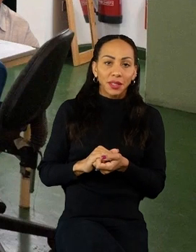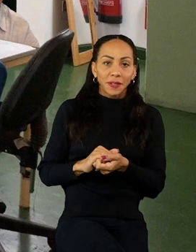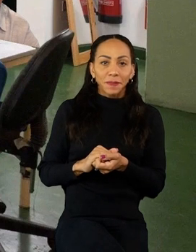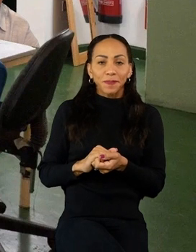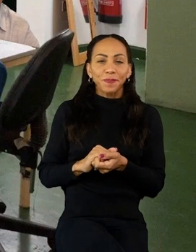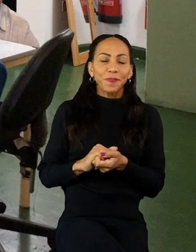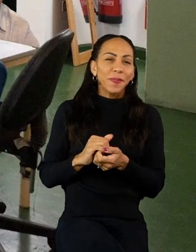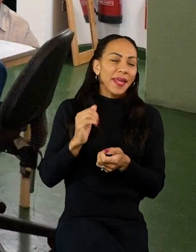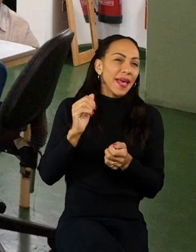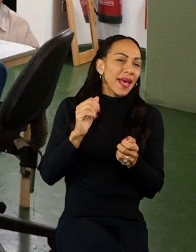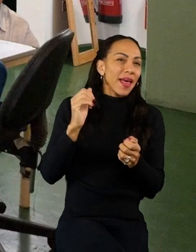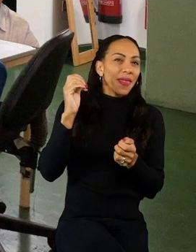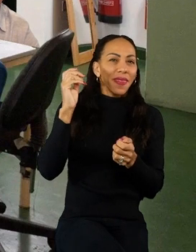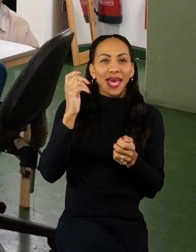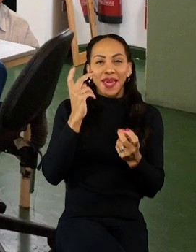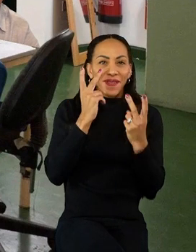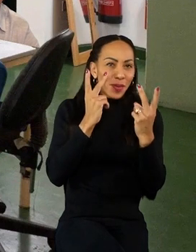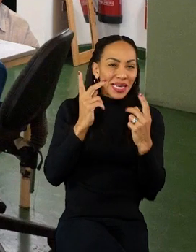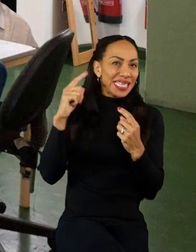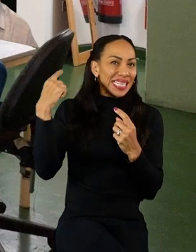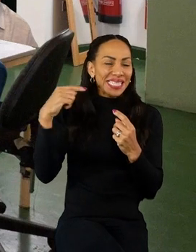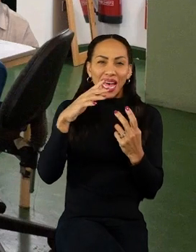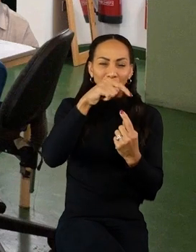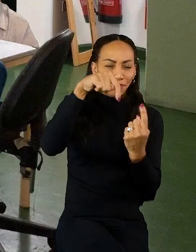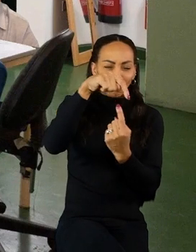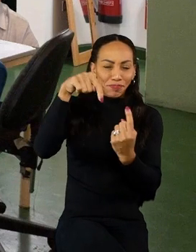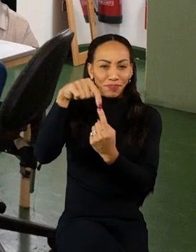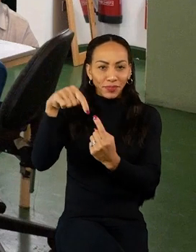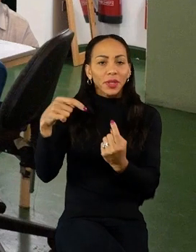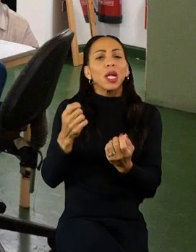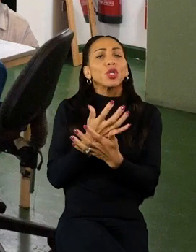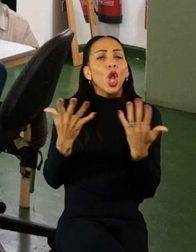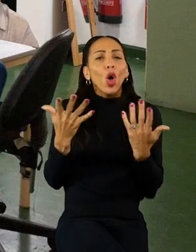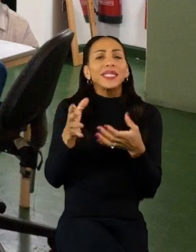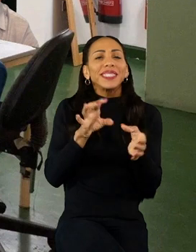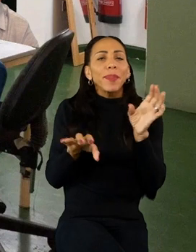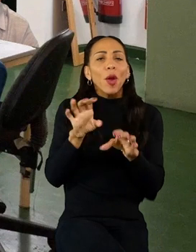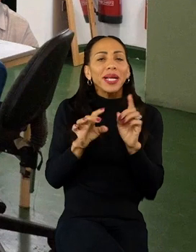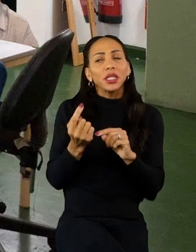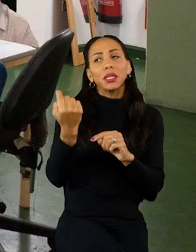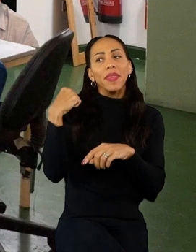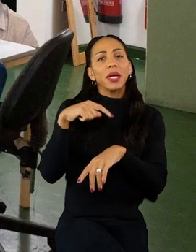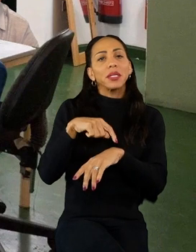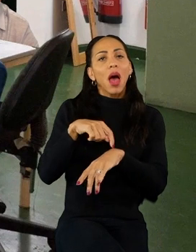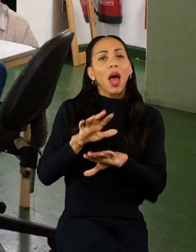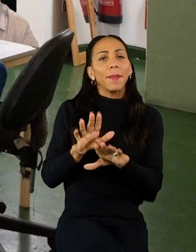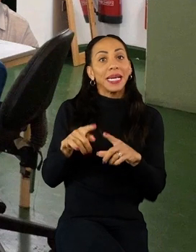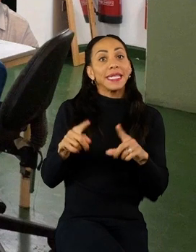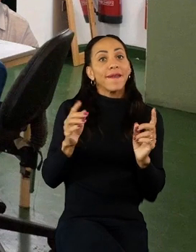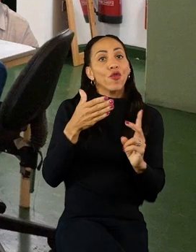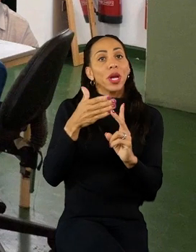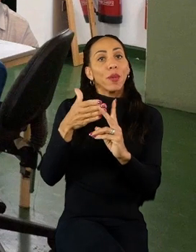have hoped, with the sound and the synchronization of the sound and the video. Yeah, there was a lot of experimentation going on,